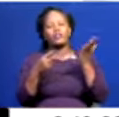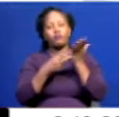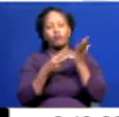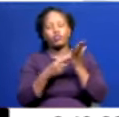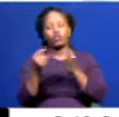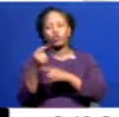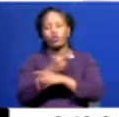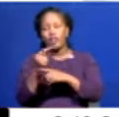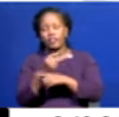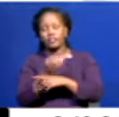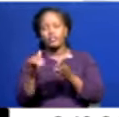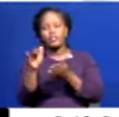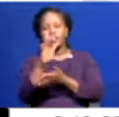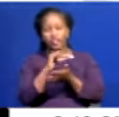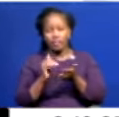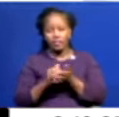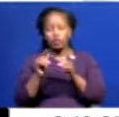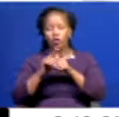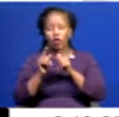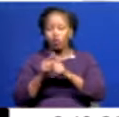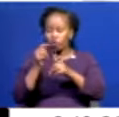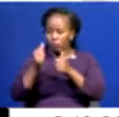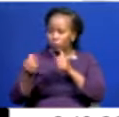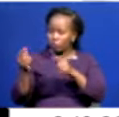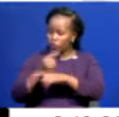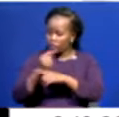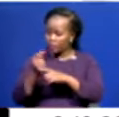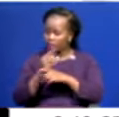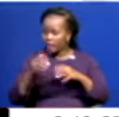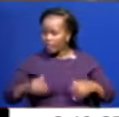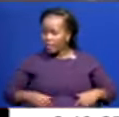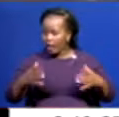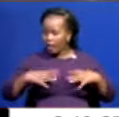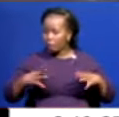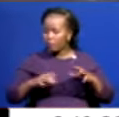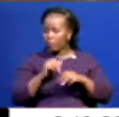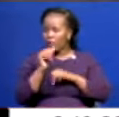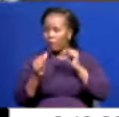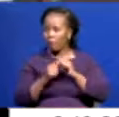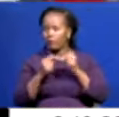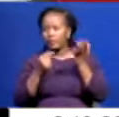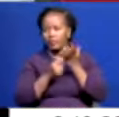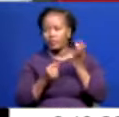training centers that will also train young people on digital literacy skills.